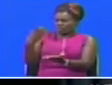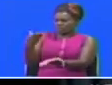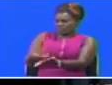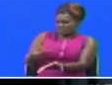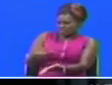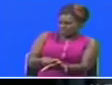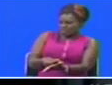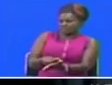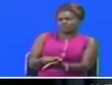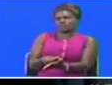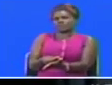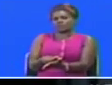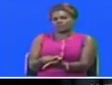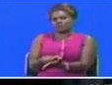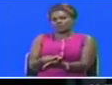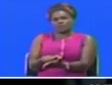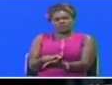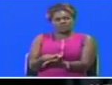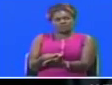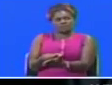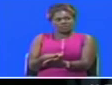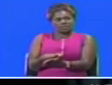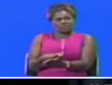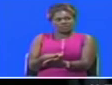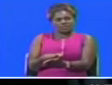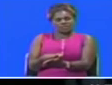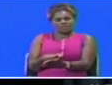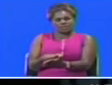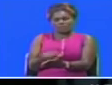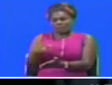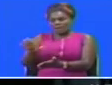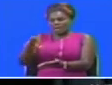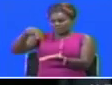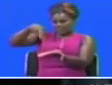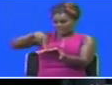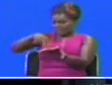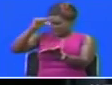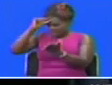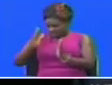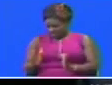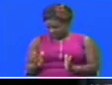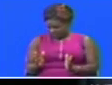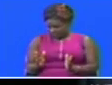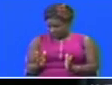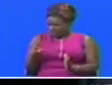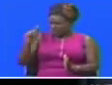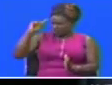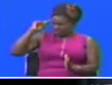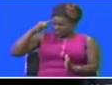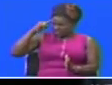financial investment that aspirants had put into this. You are running a gubernatorial race. Do you think